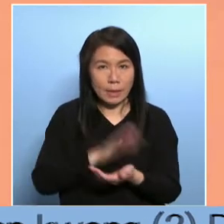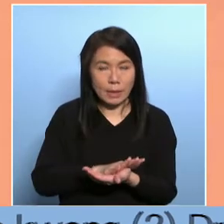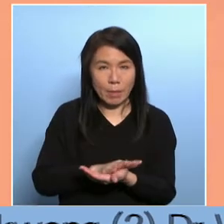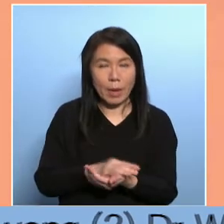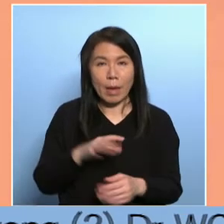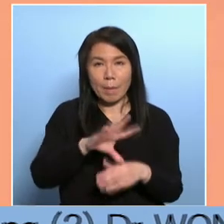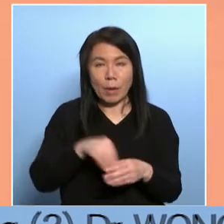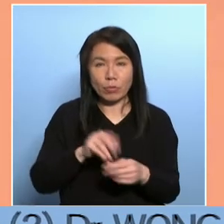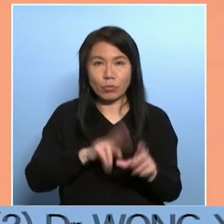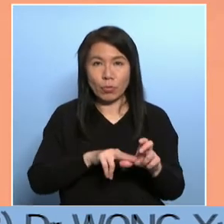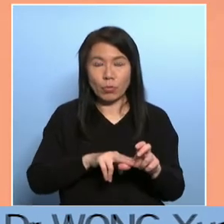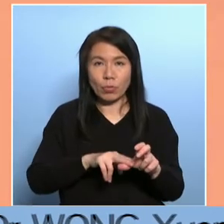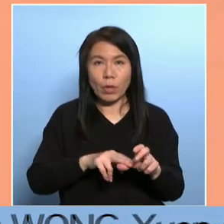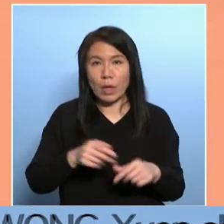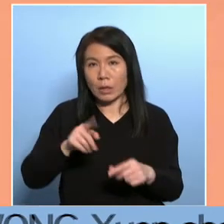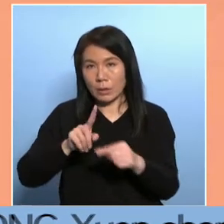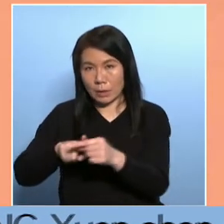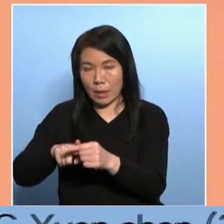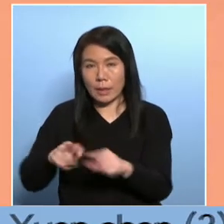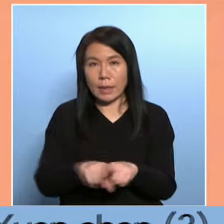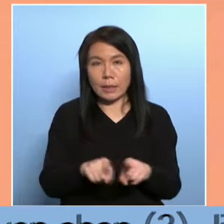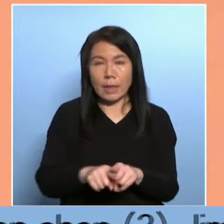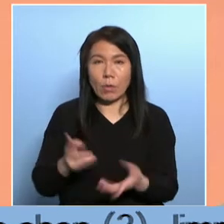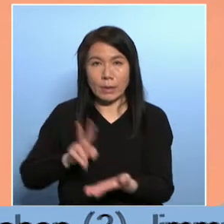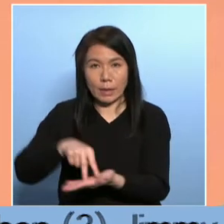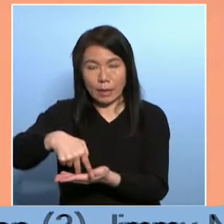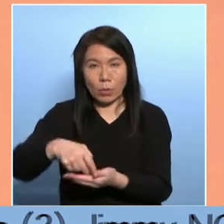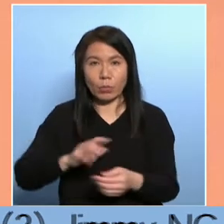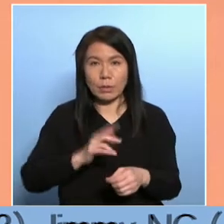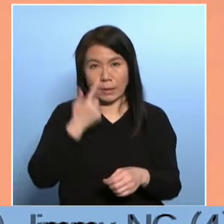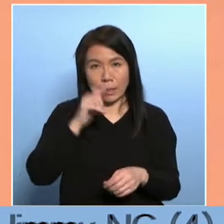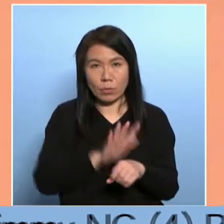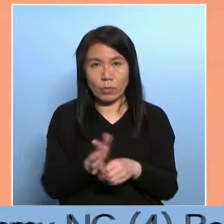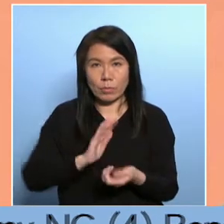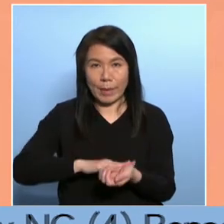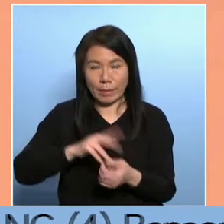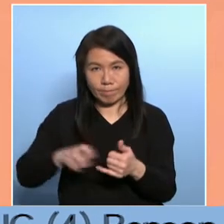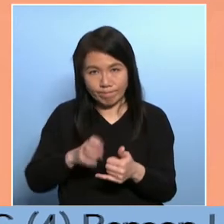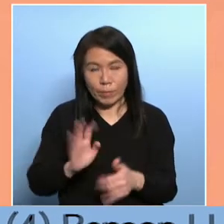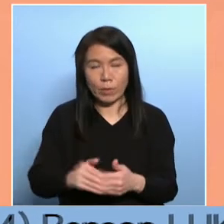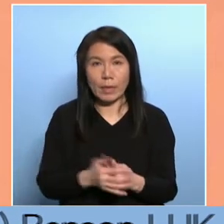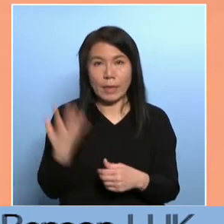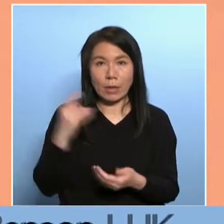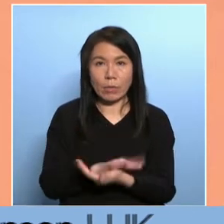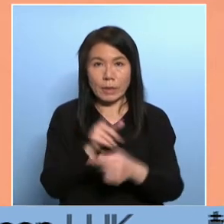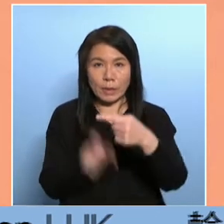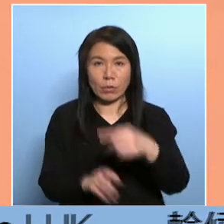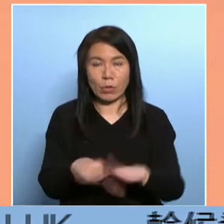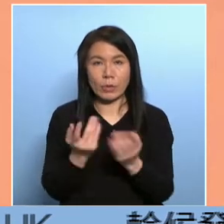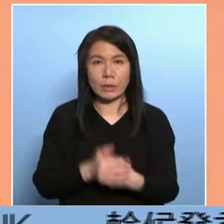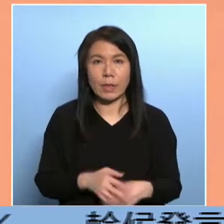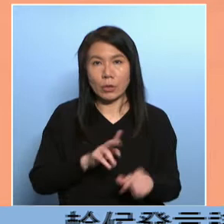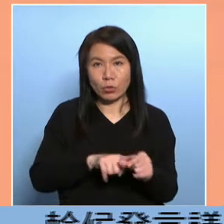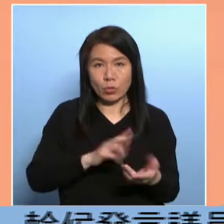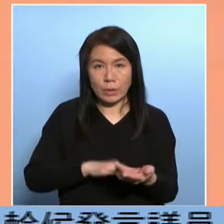control the virus. So we could consider collaboration between Chinese medicine or using Chinese medicine